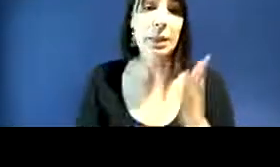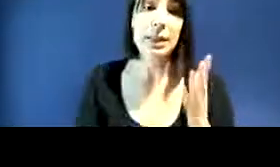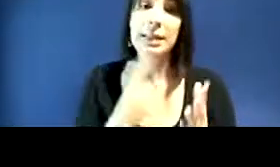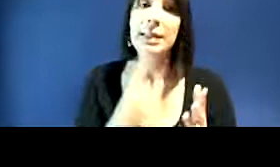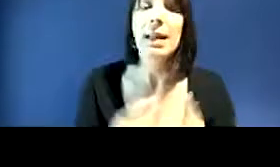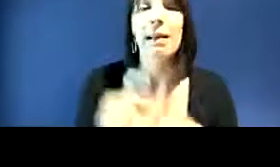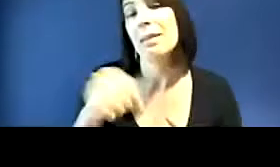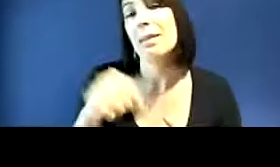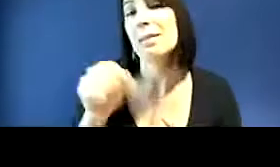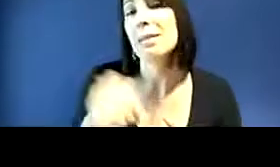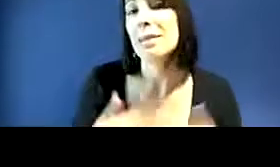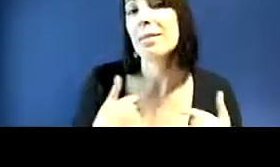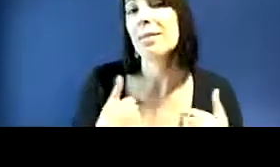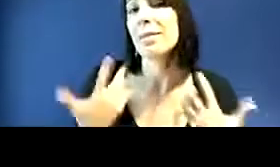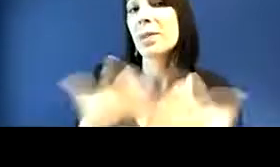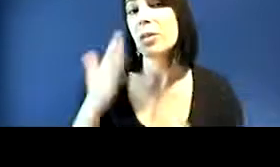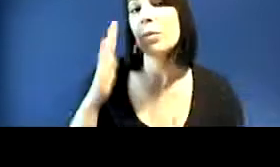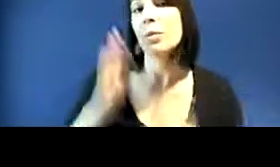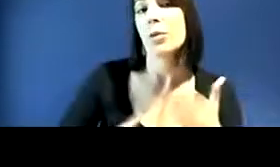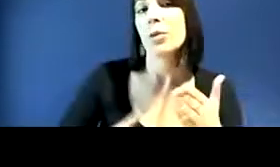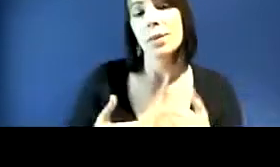compared to 16%